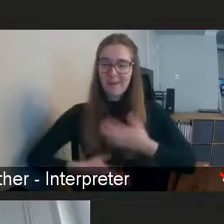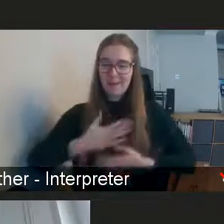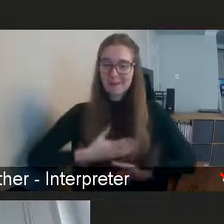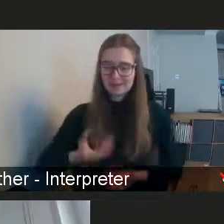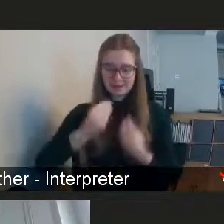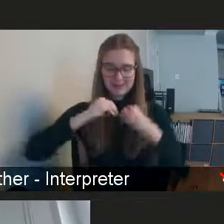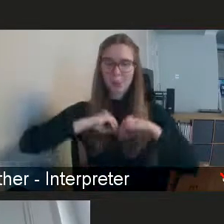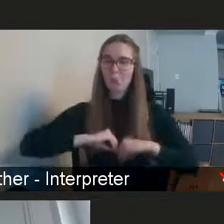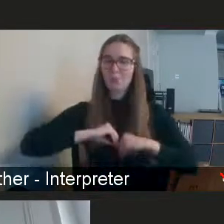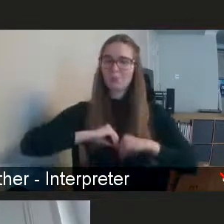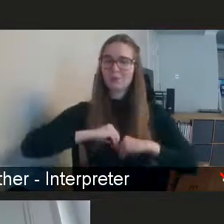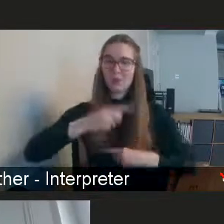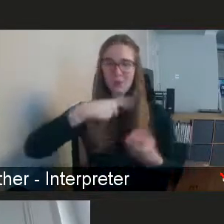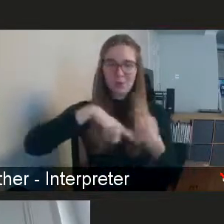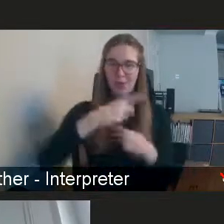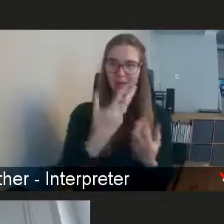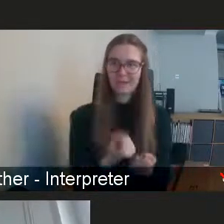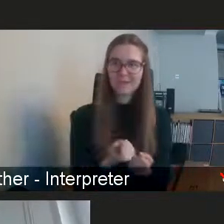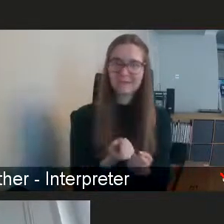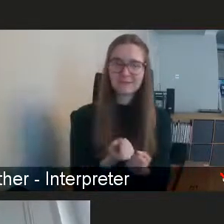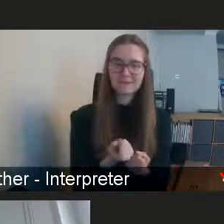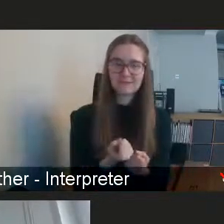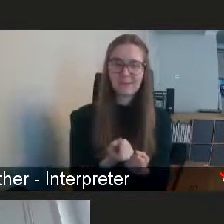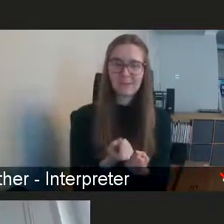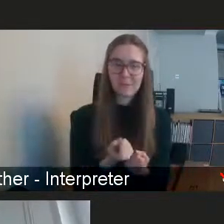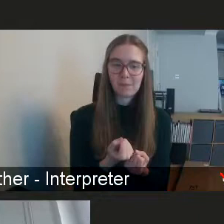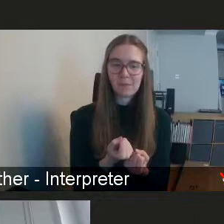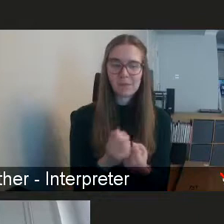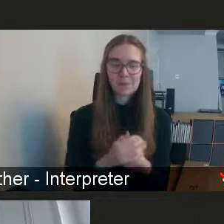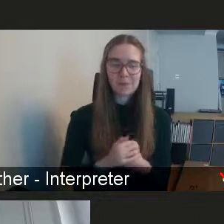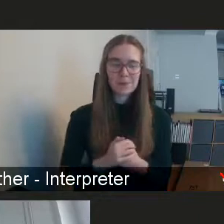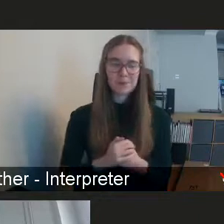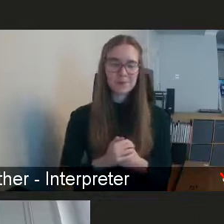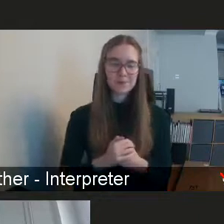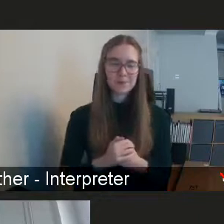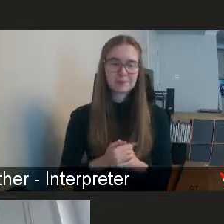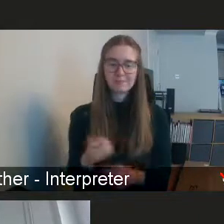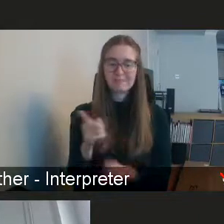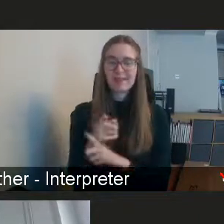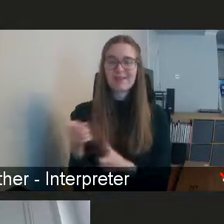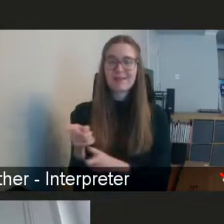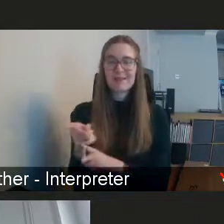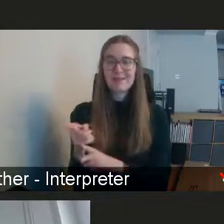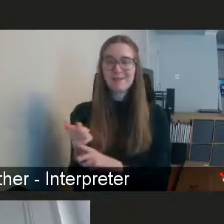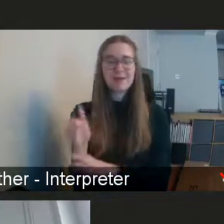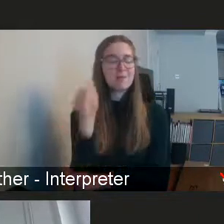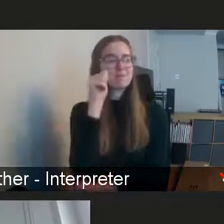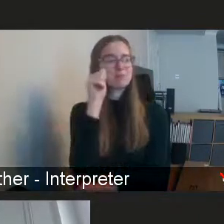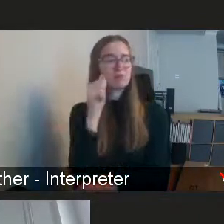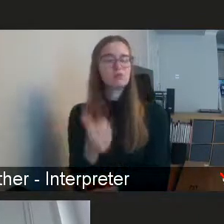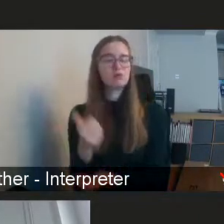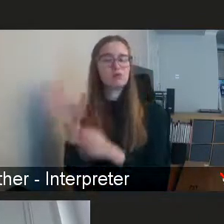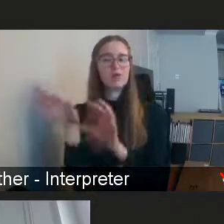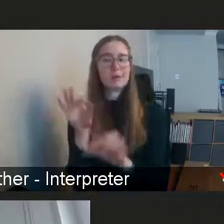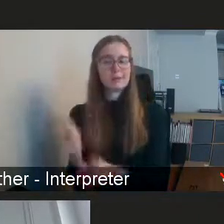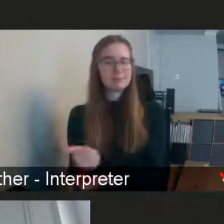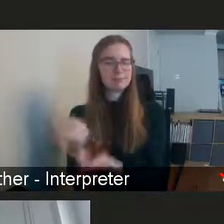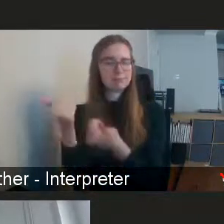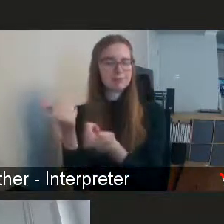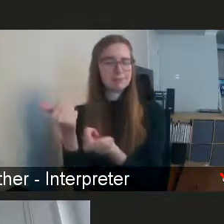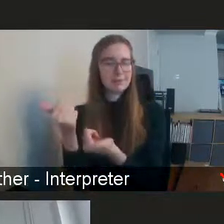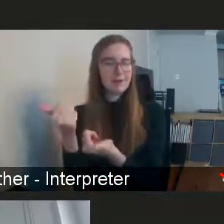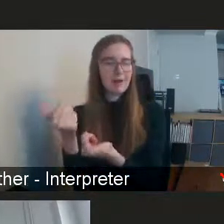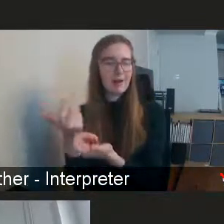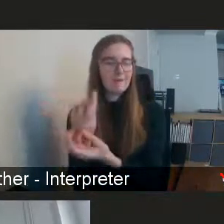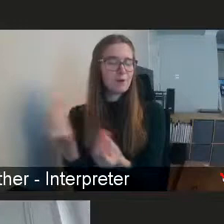were utilizing as a consumer, and they are making conscious choices, I suppose, for